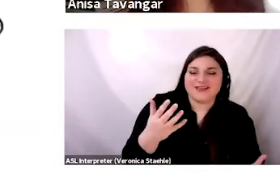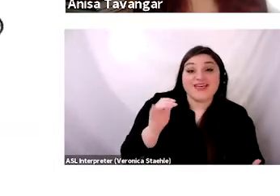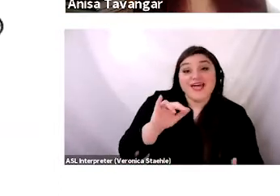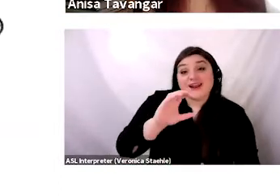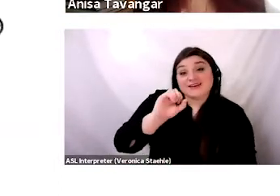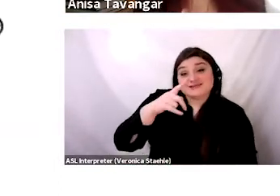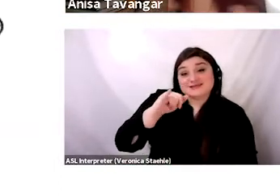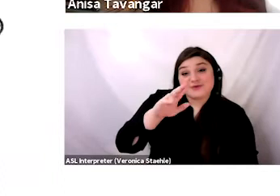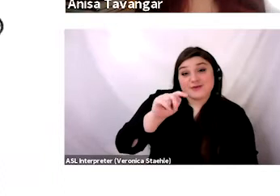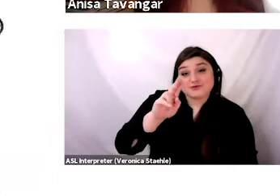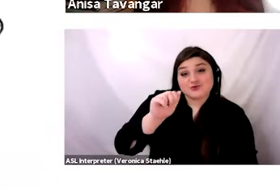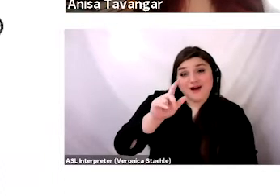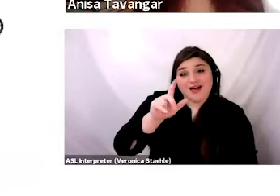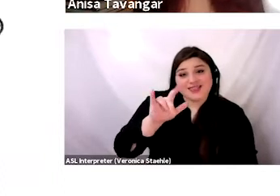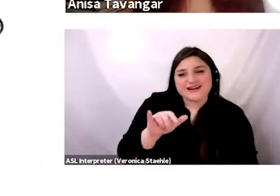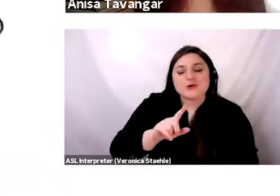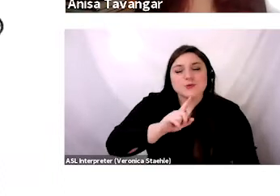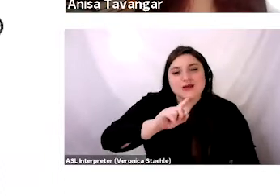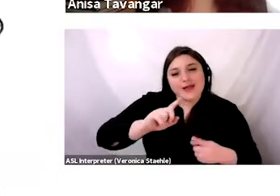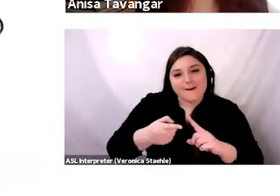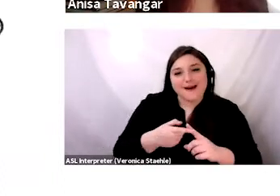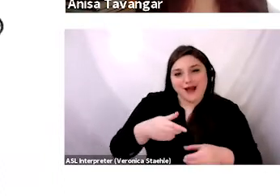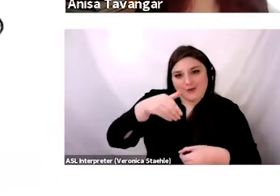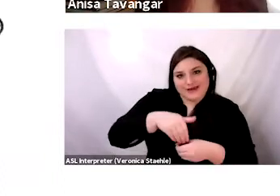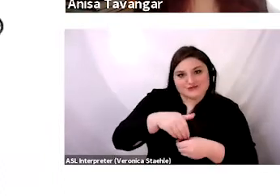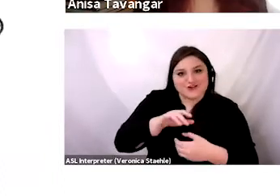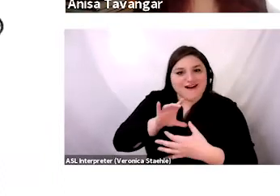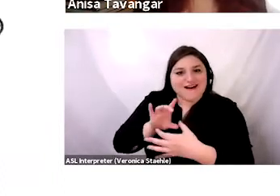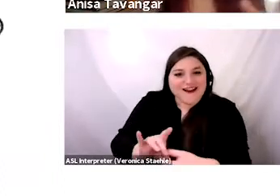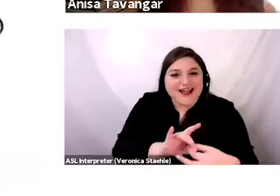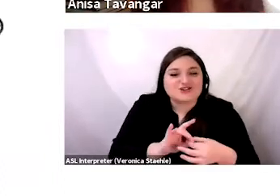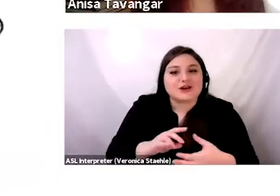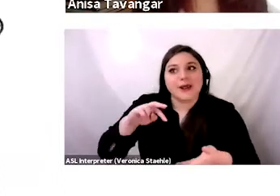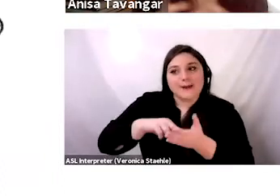preface it also with this notion that spirituality is about interconnectedness. So it's about